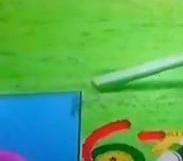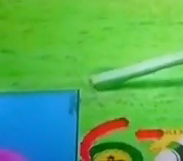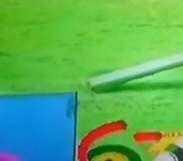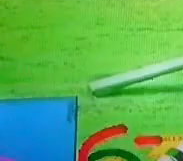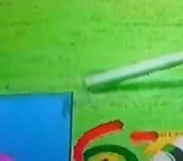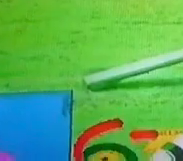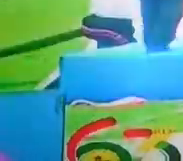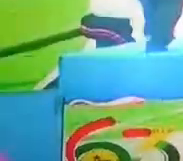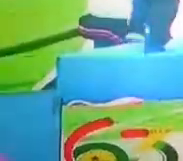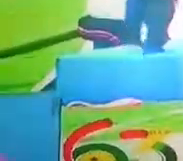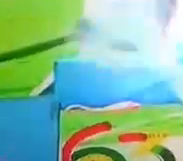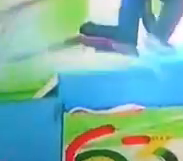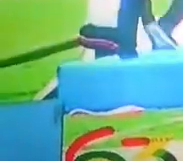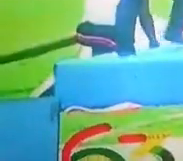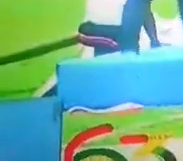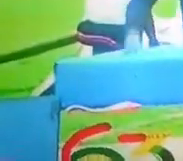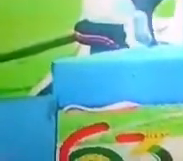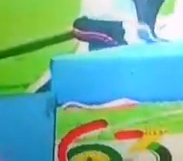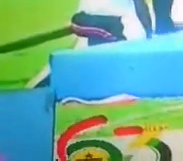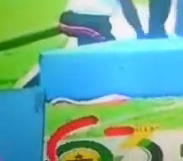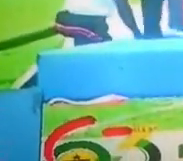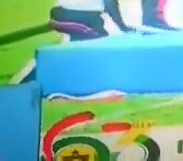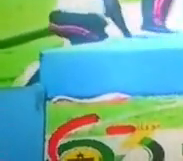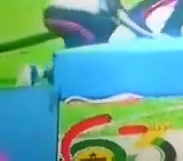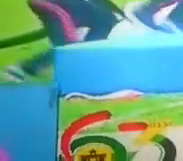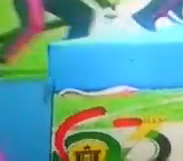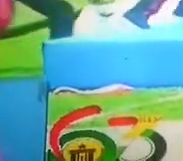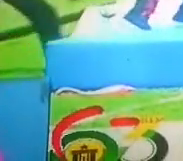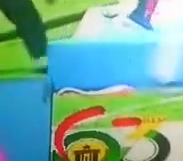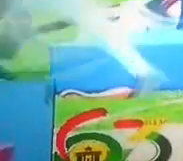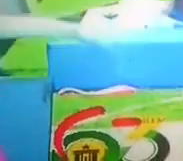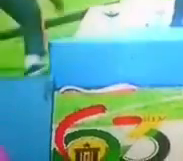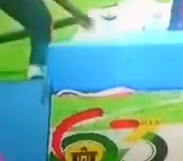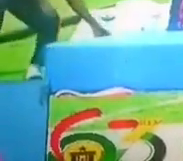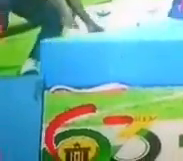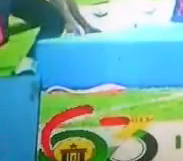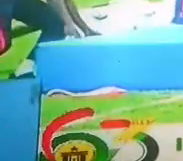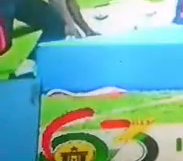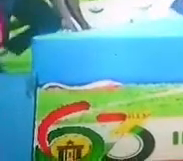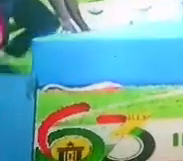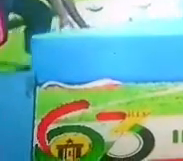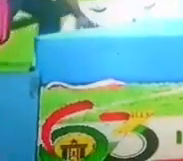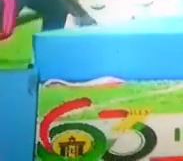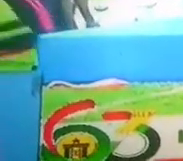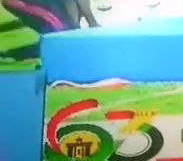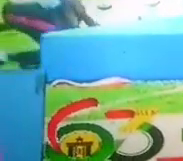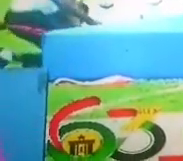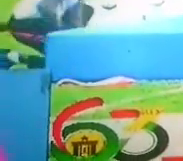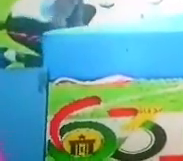so beautiful. The camera cannot be able to bring every thing to you in your homes. So